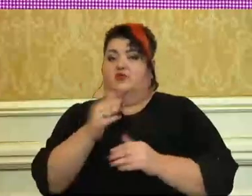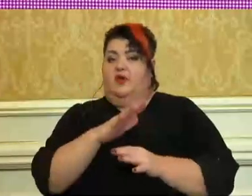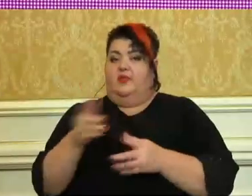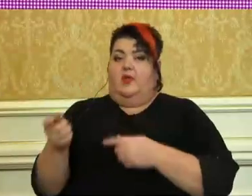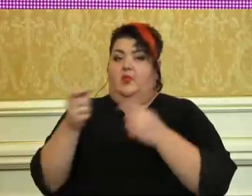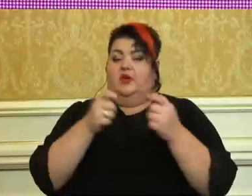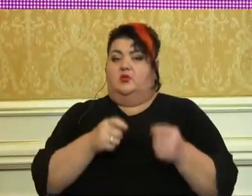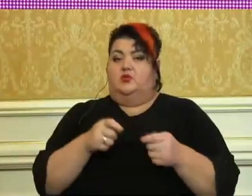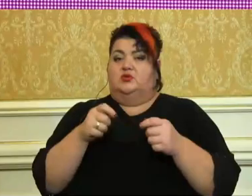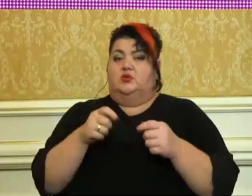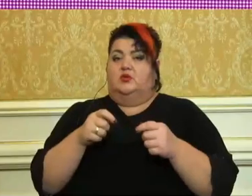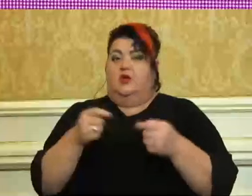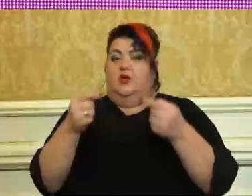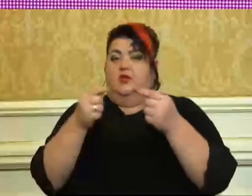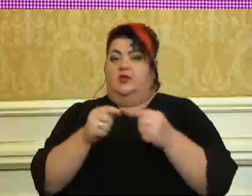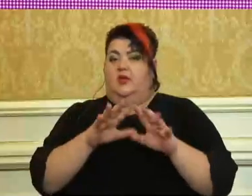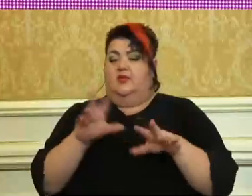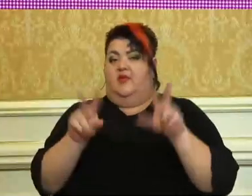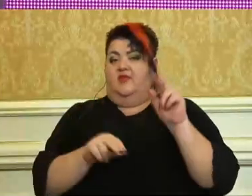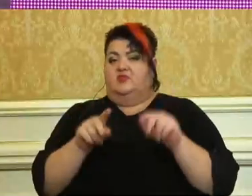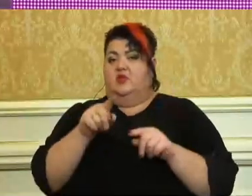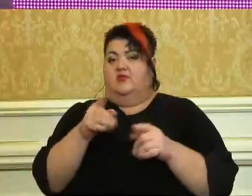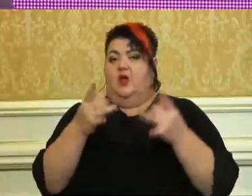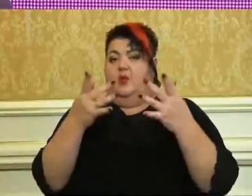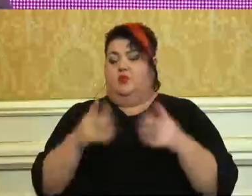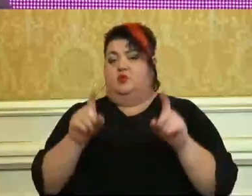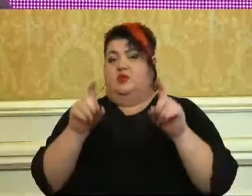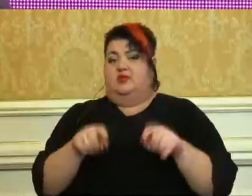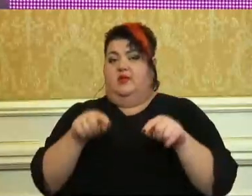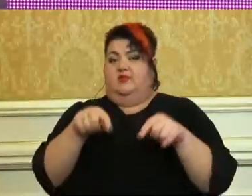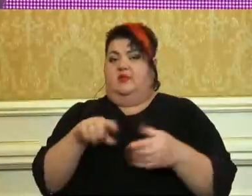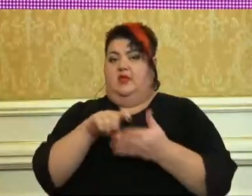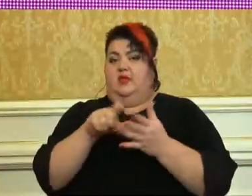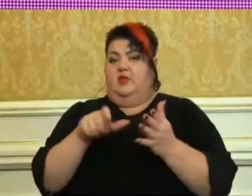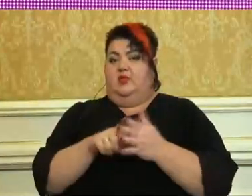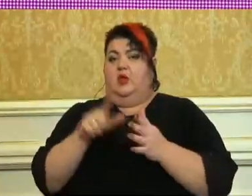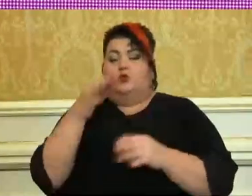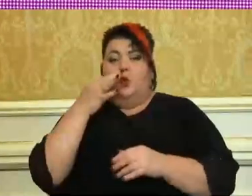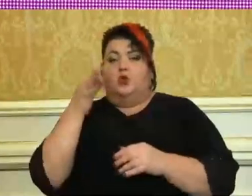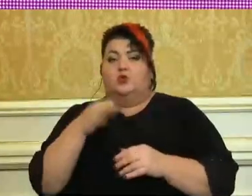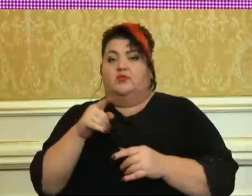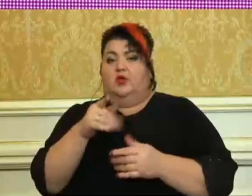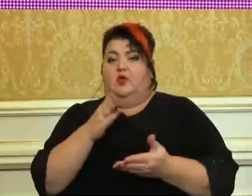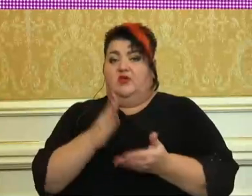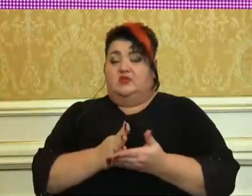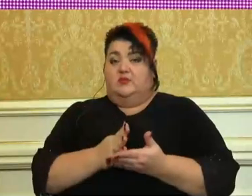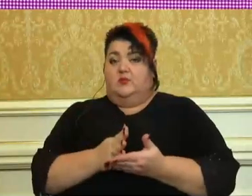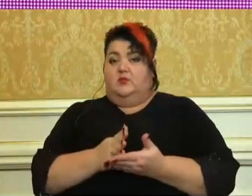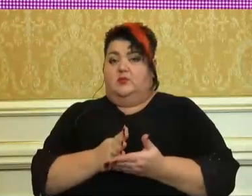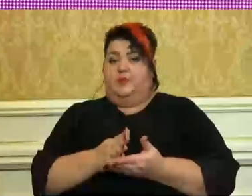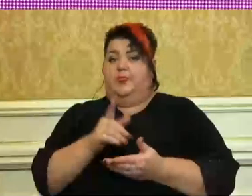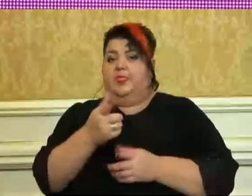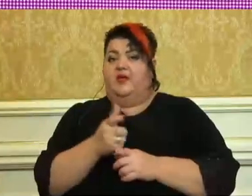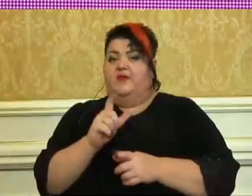by definition. Because lived experience is the most powerful